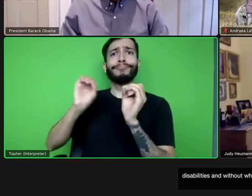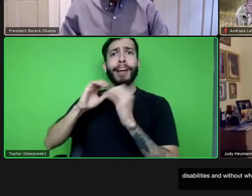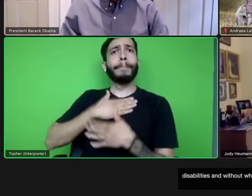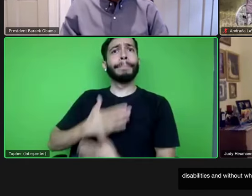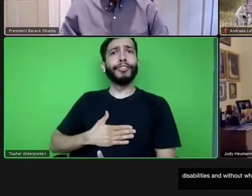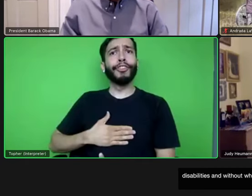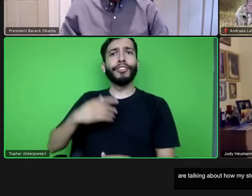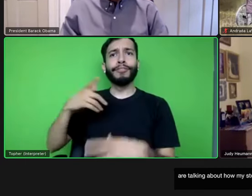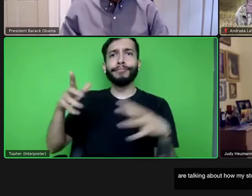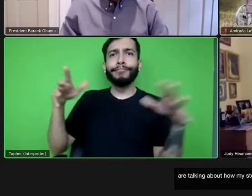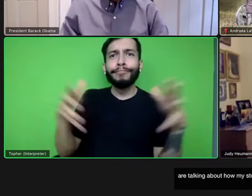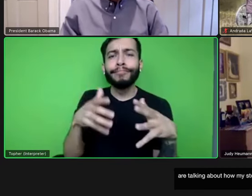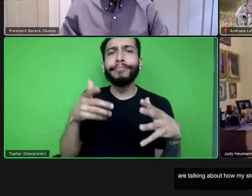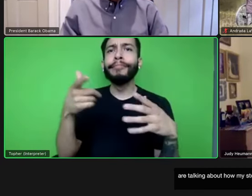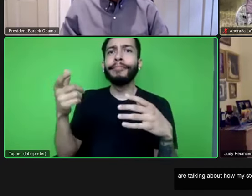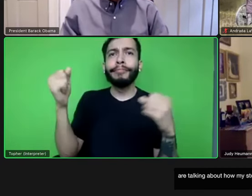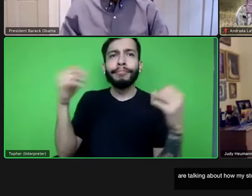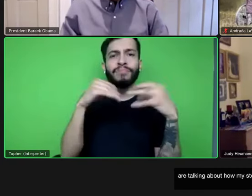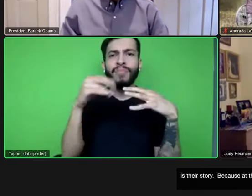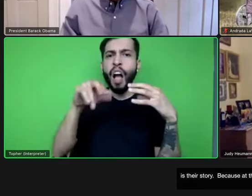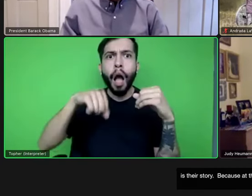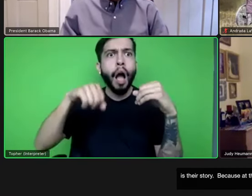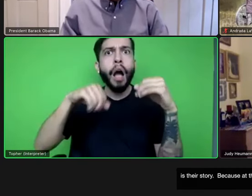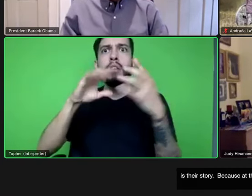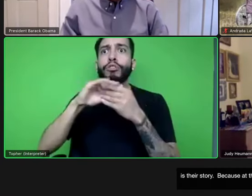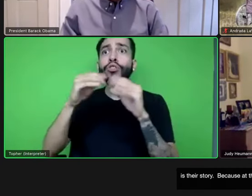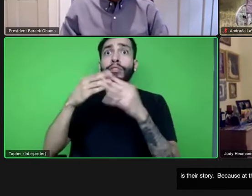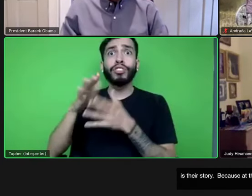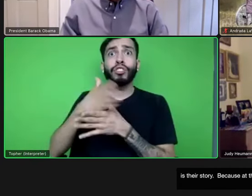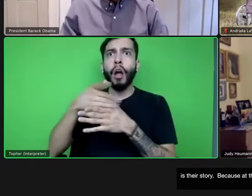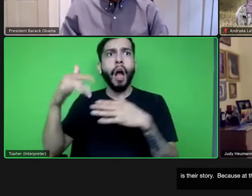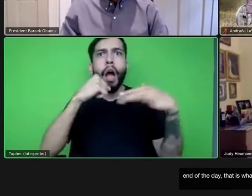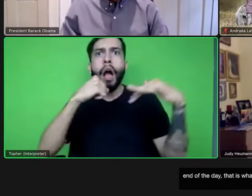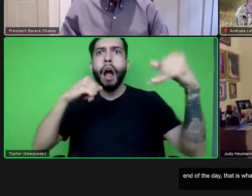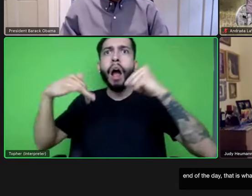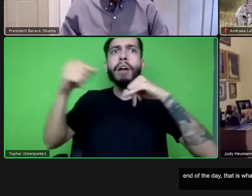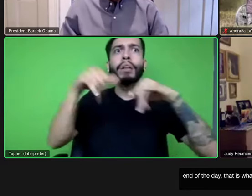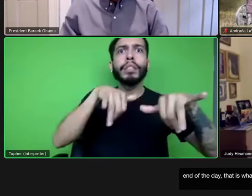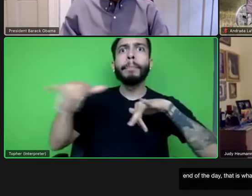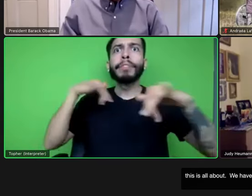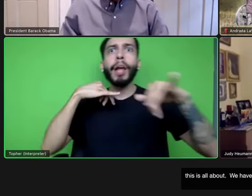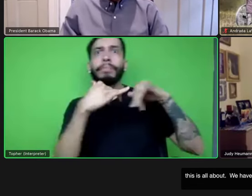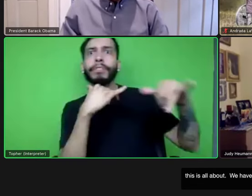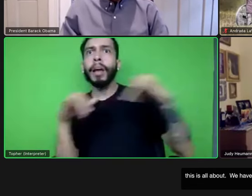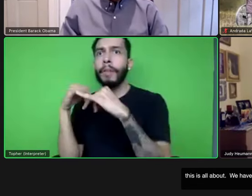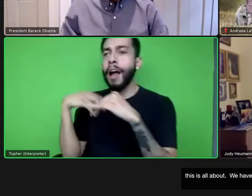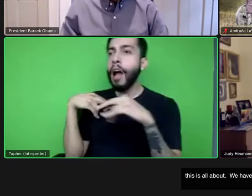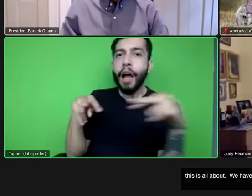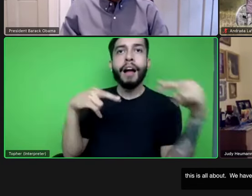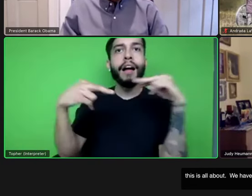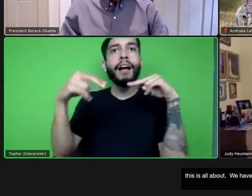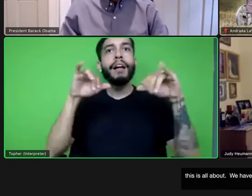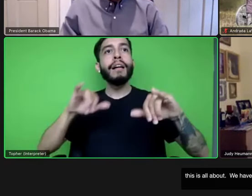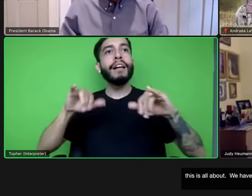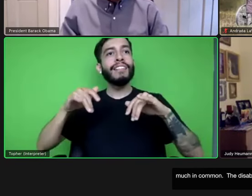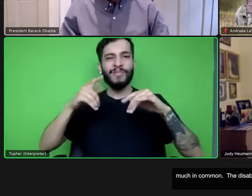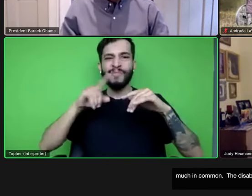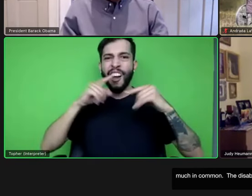Because at the end of the day, that's what this is all about. We have much in common. The disability community, as